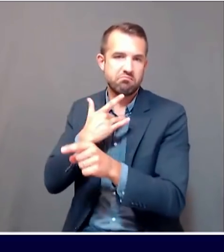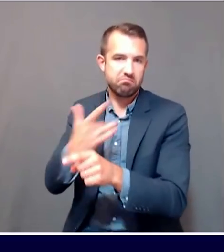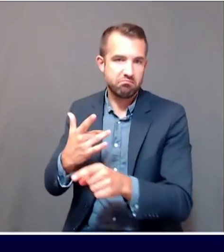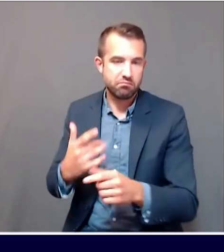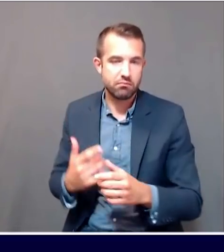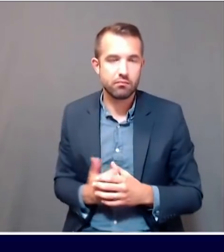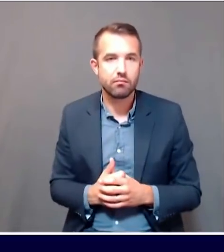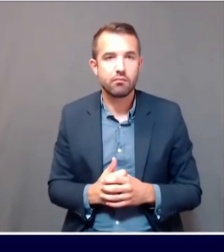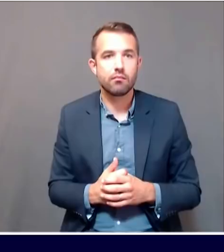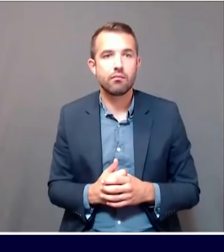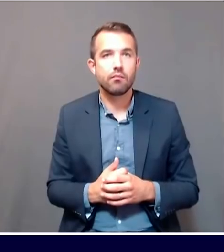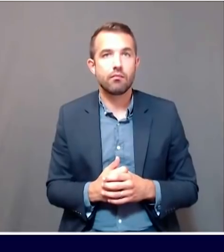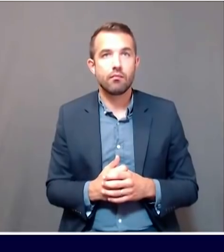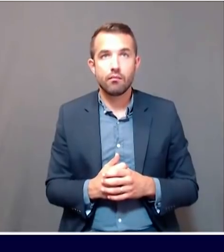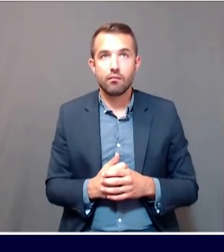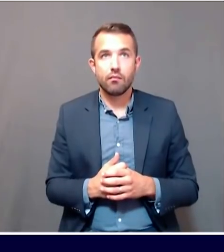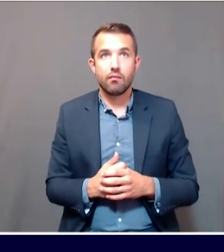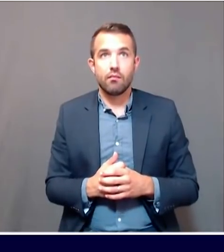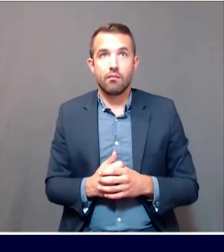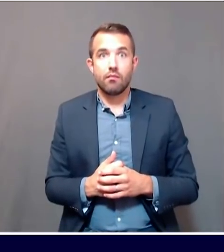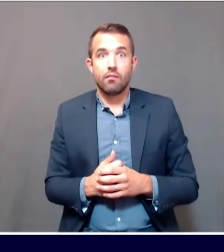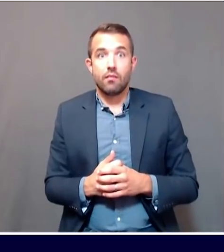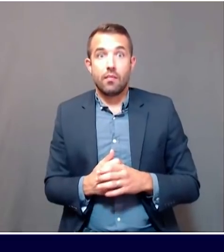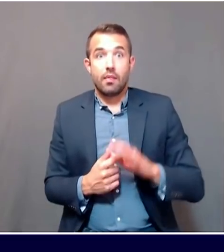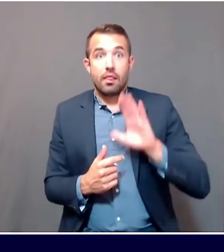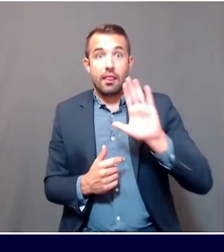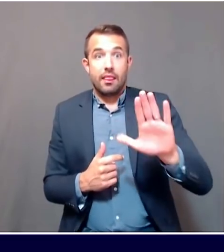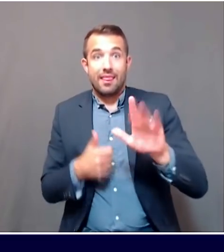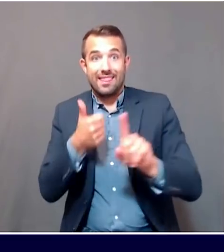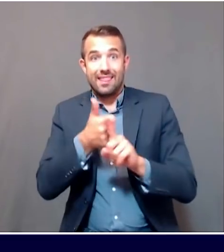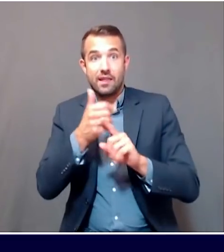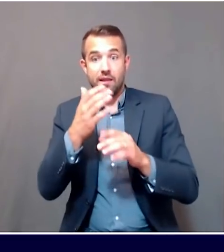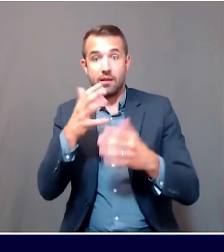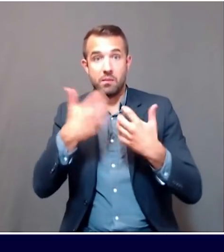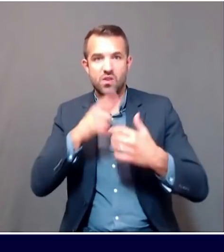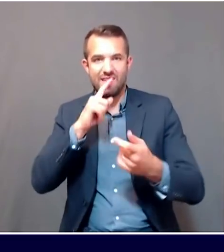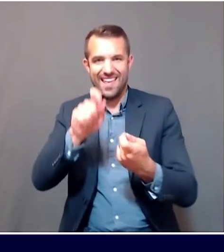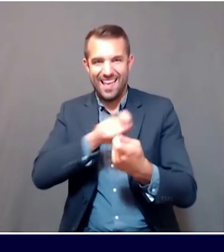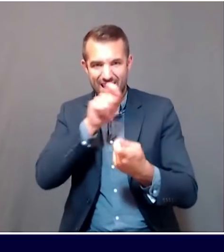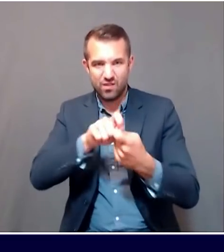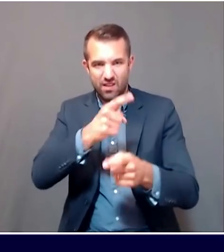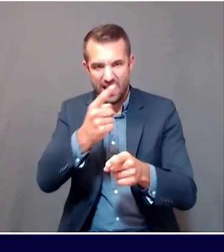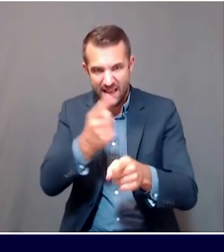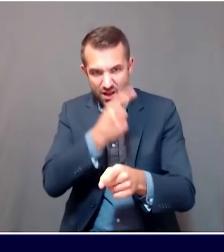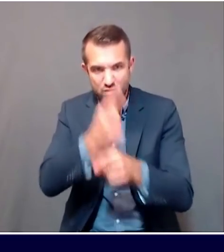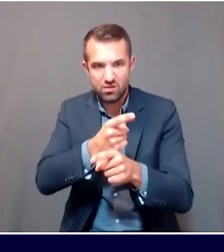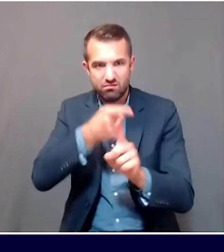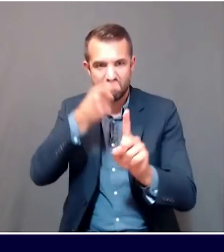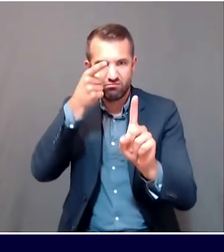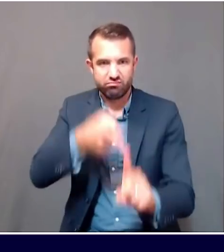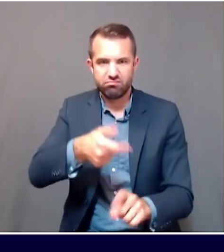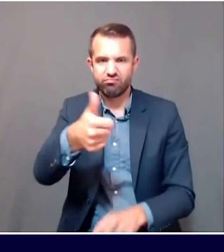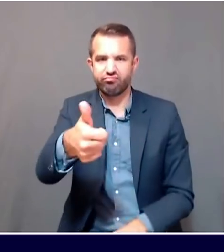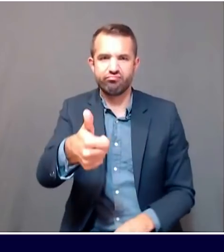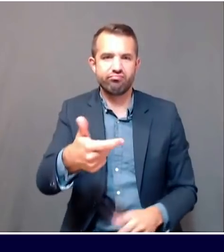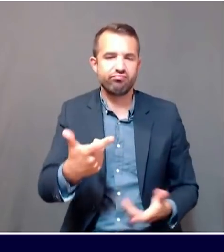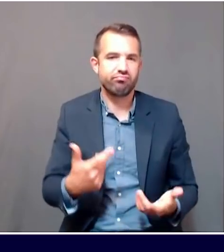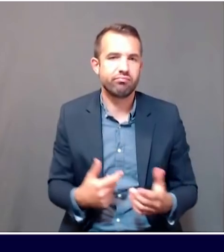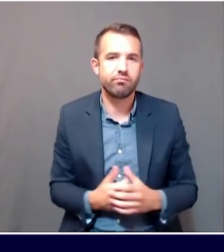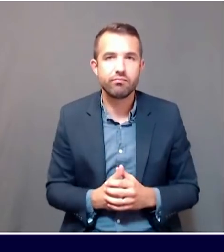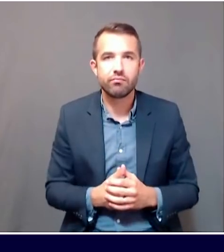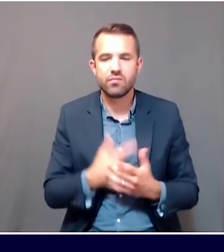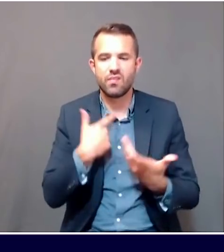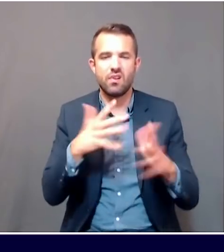The specificity of these machines is very high, and a positive result is strongly indicative